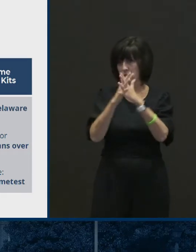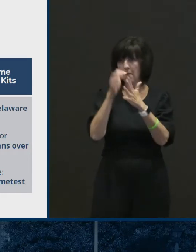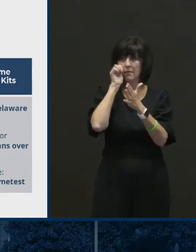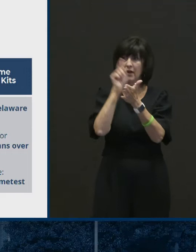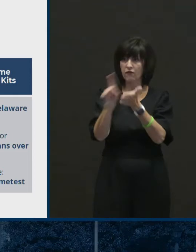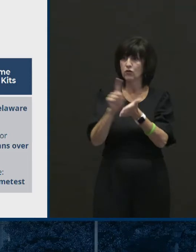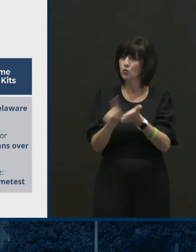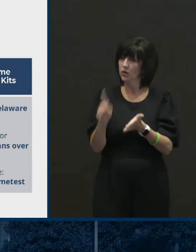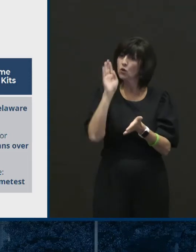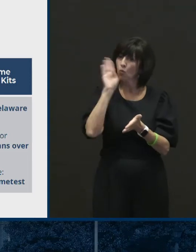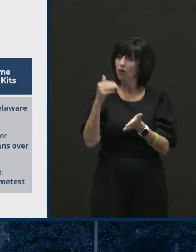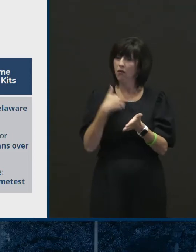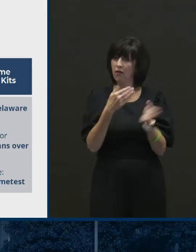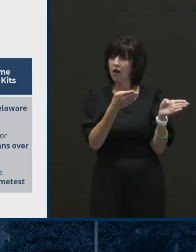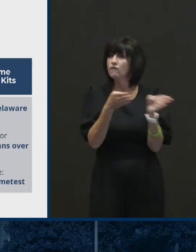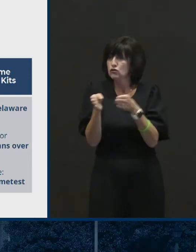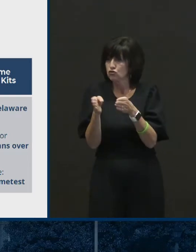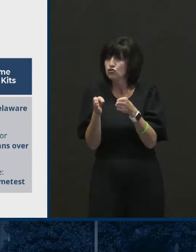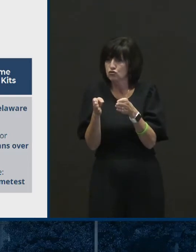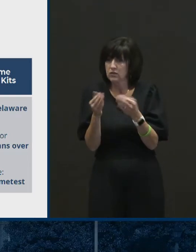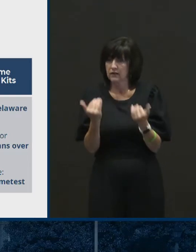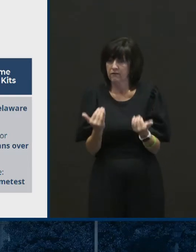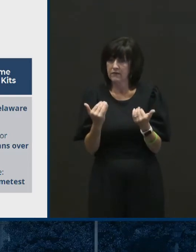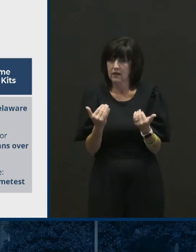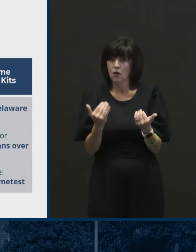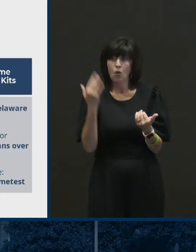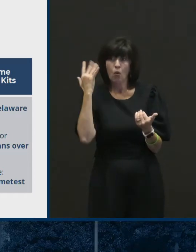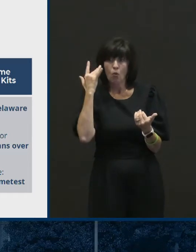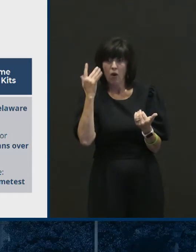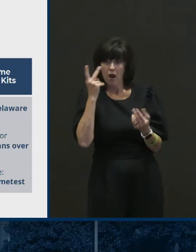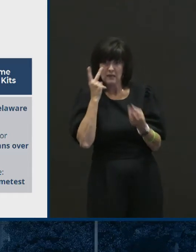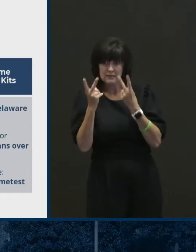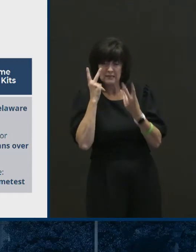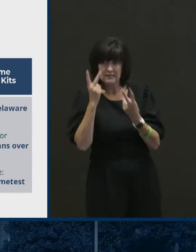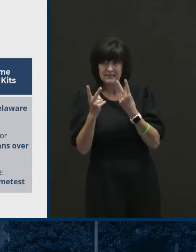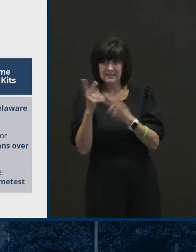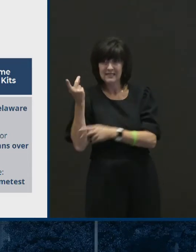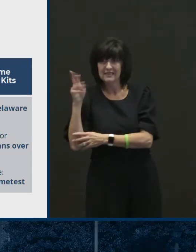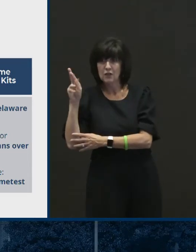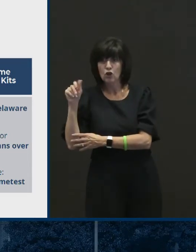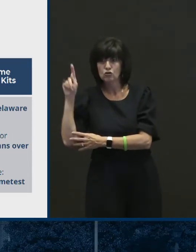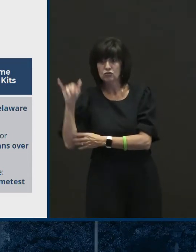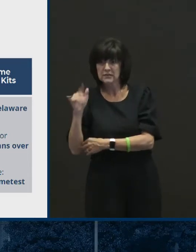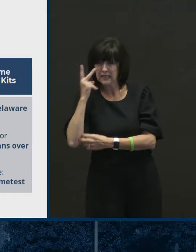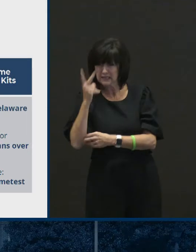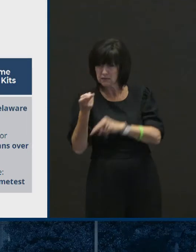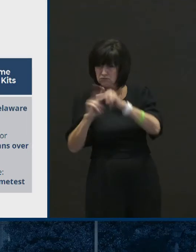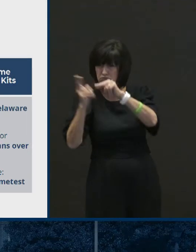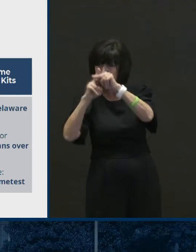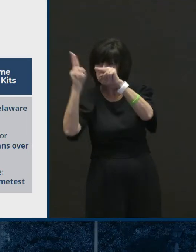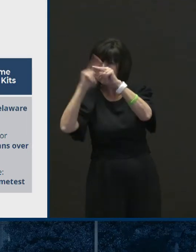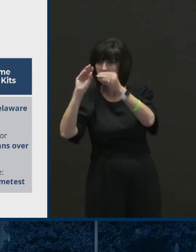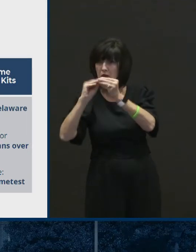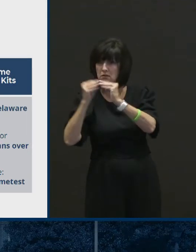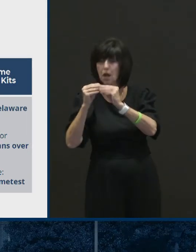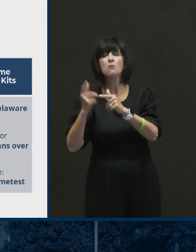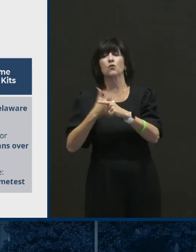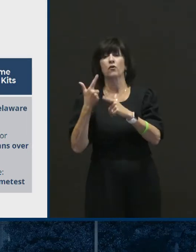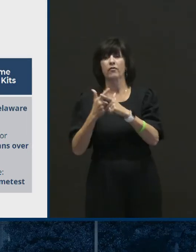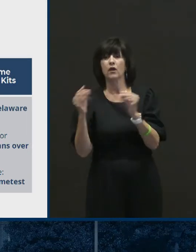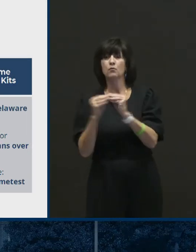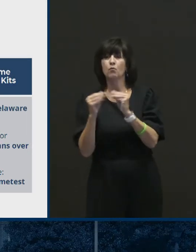here as well as we respond to the data in these bubbles that Dr. Rattay sees as we get ready to bring hopefully